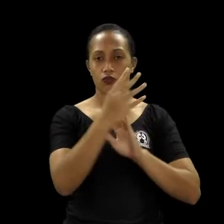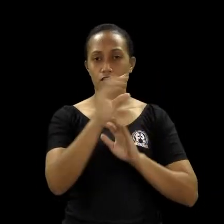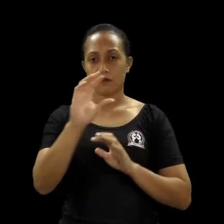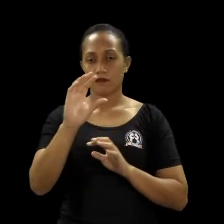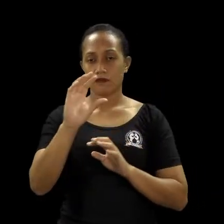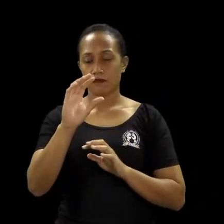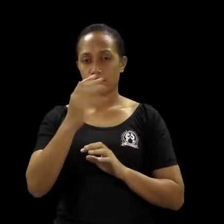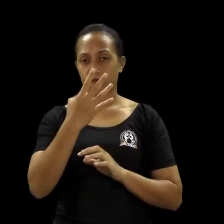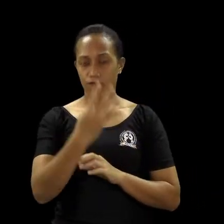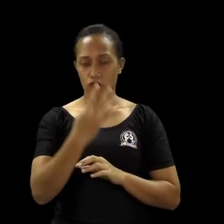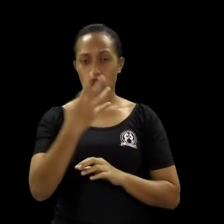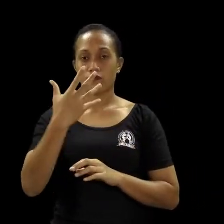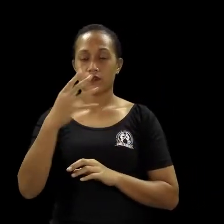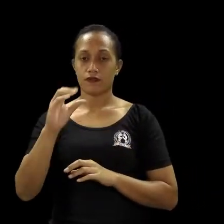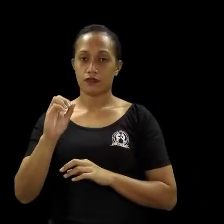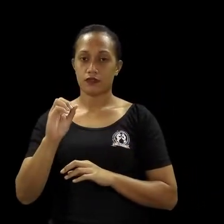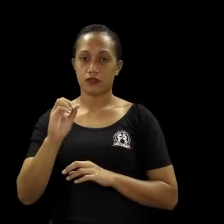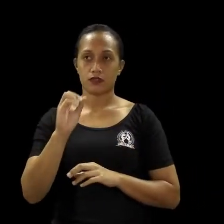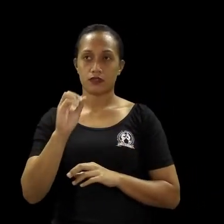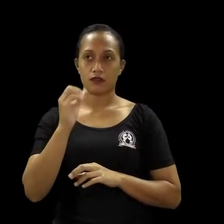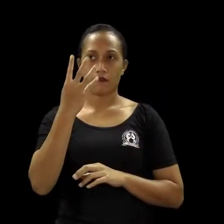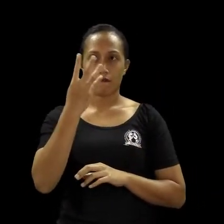450, plus